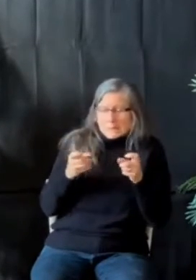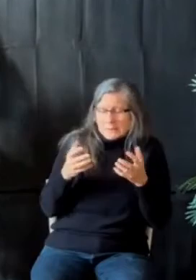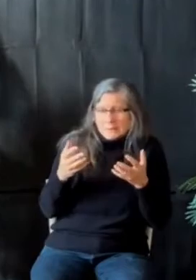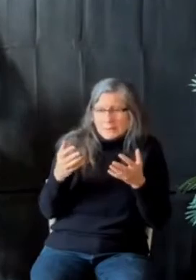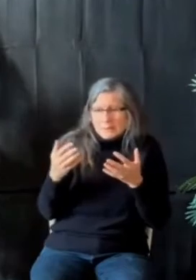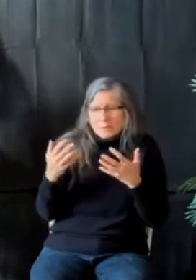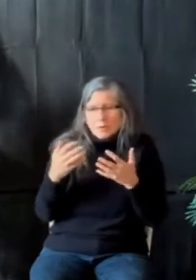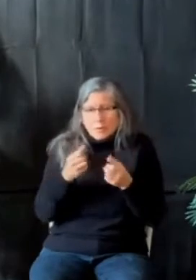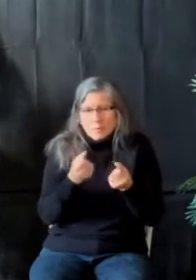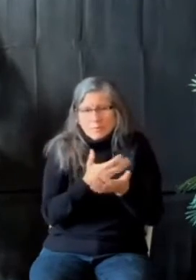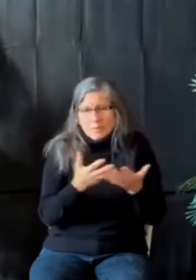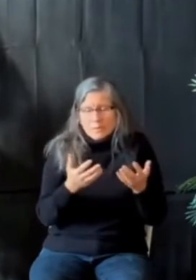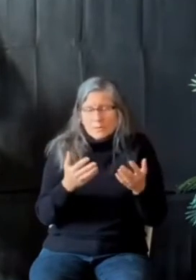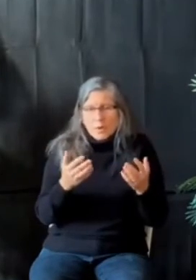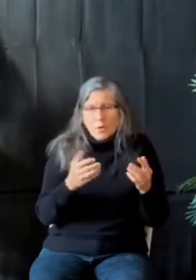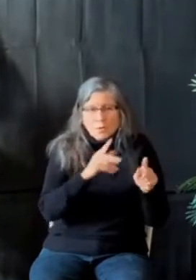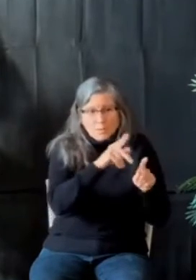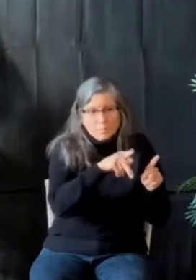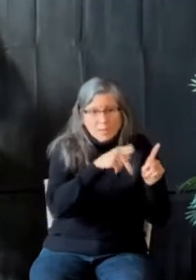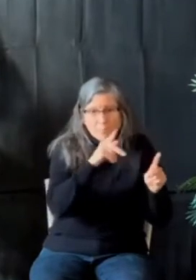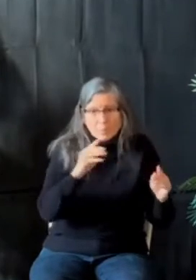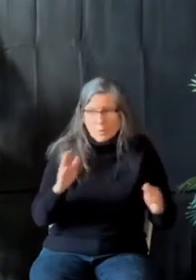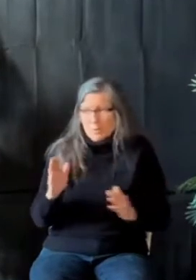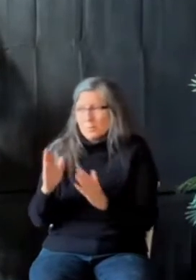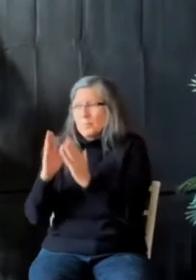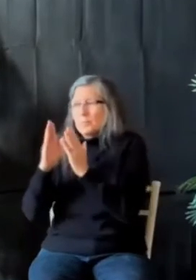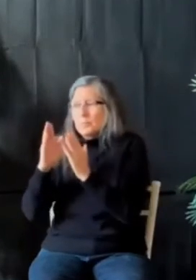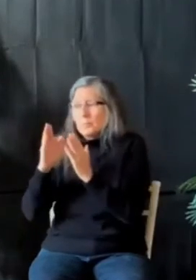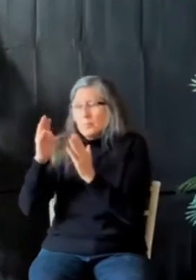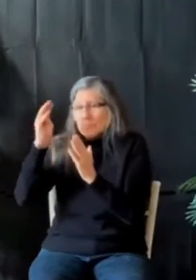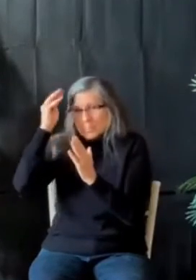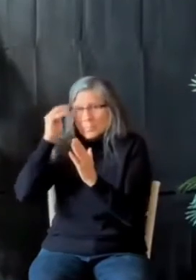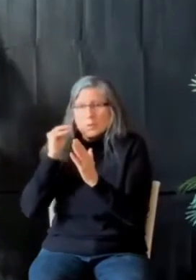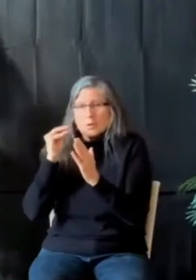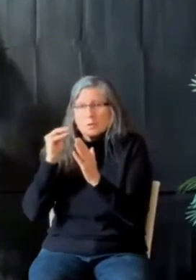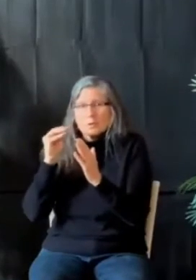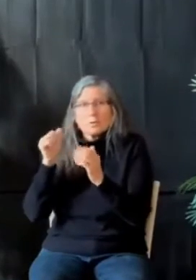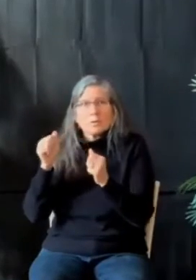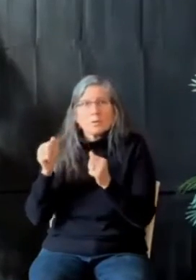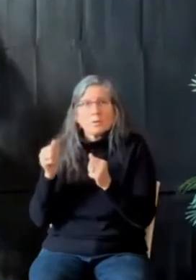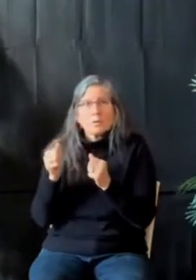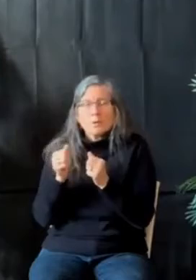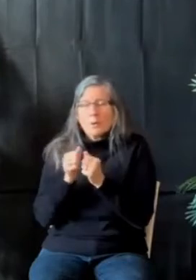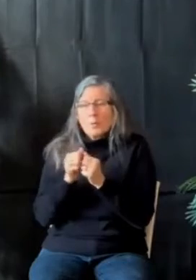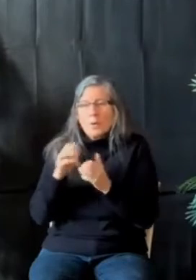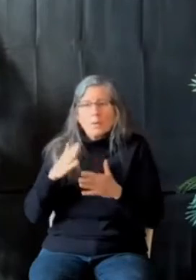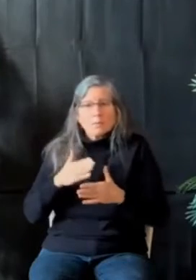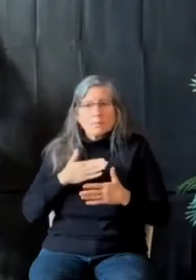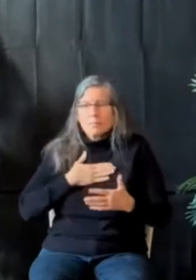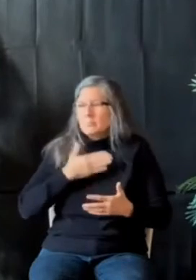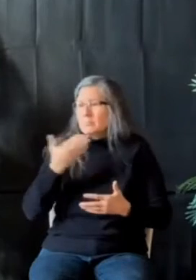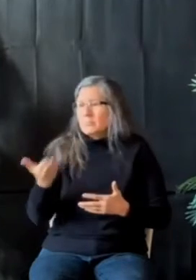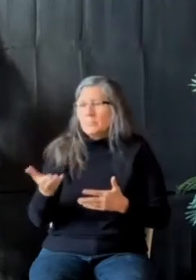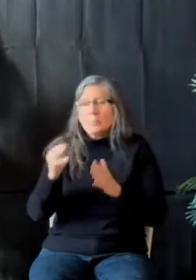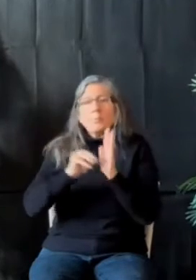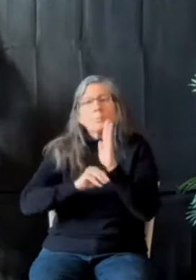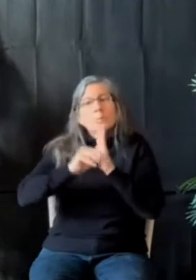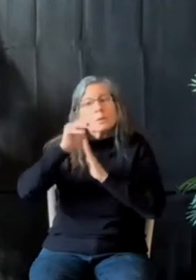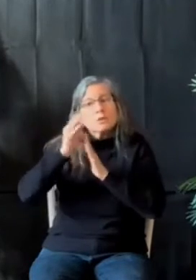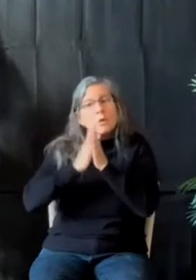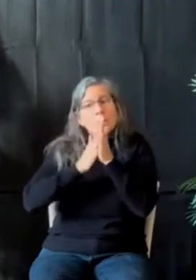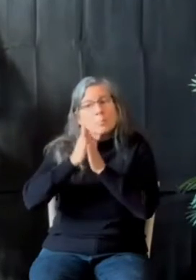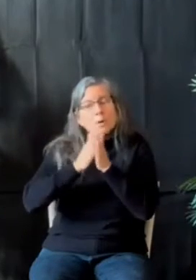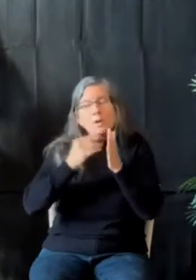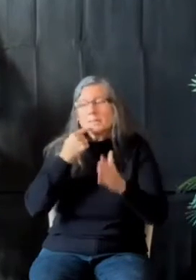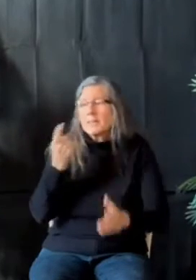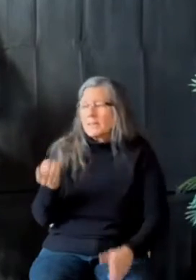they thought, and they approached him with their openly mature motives. And